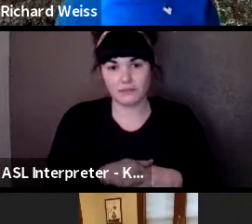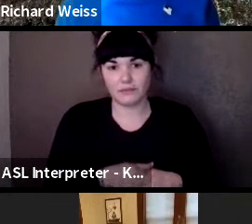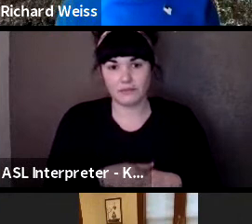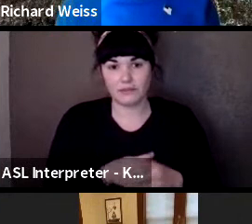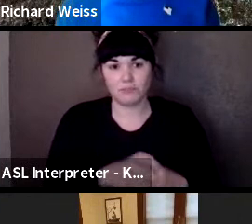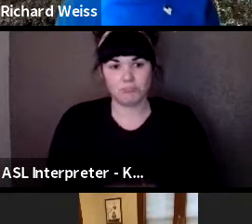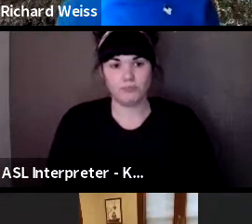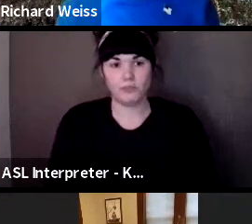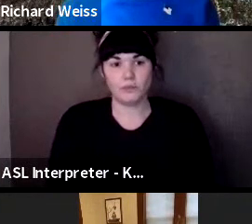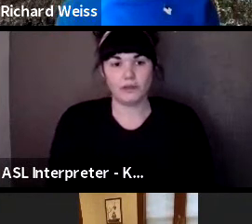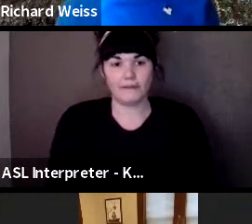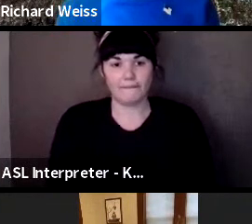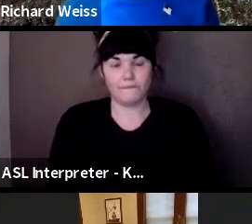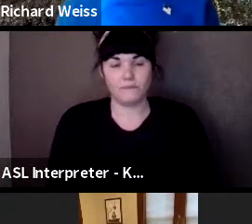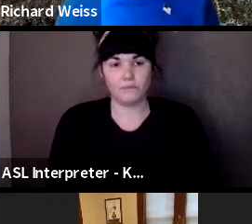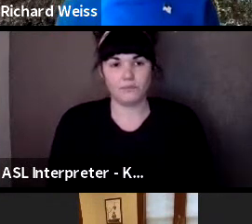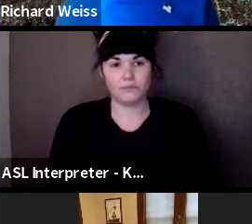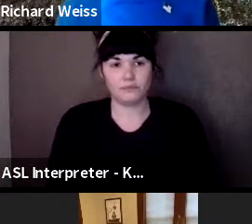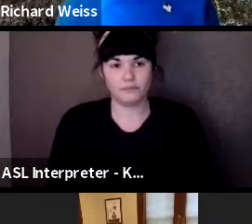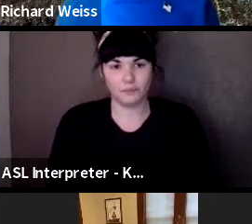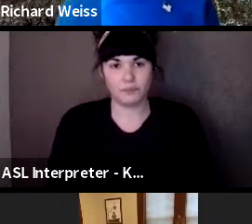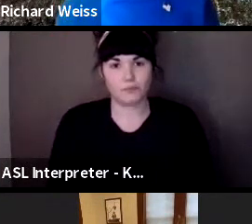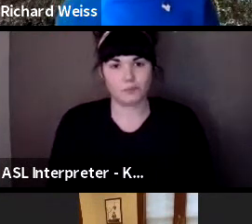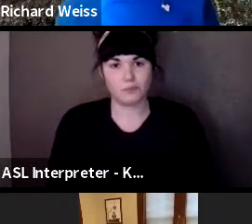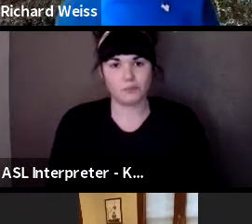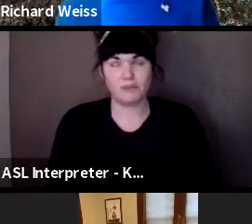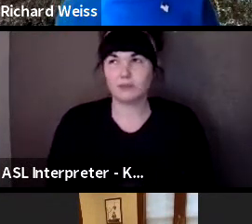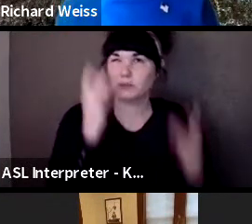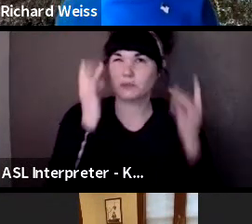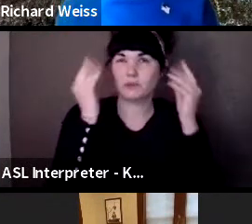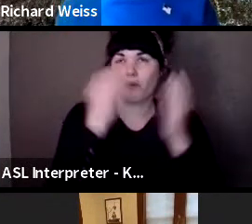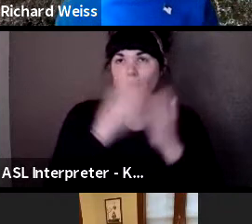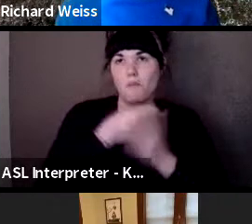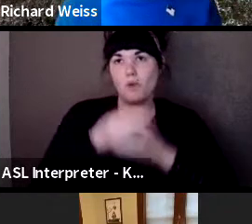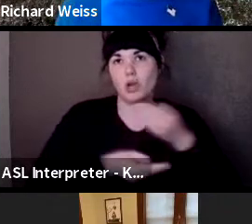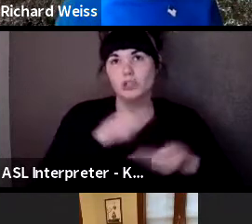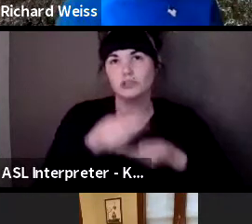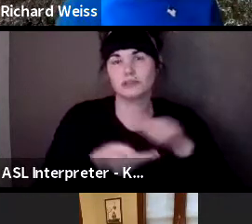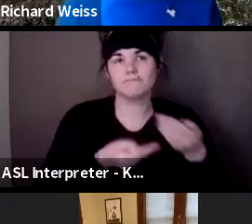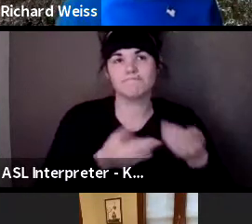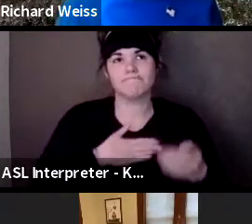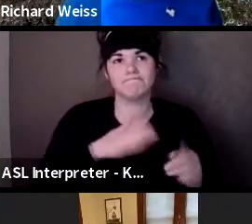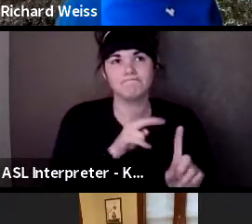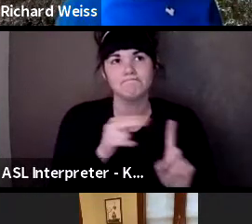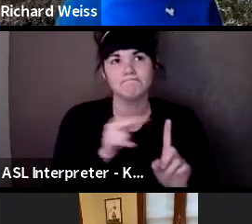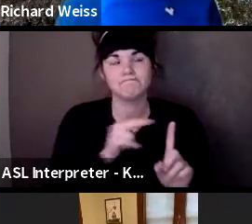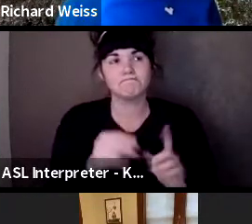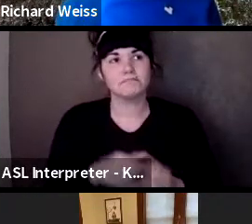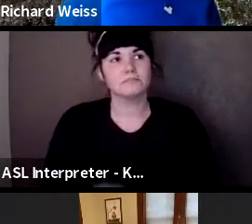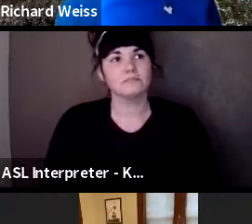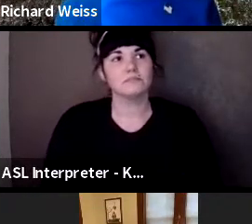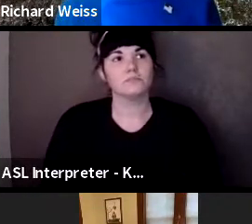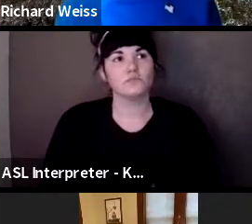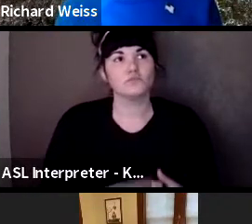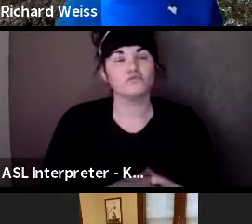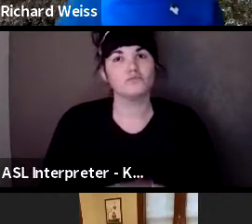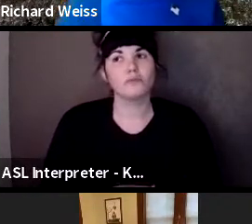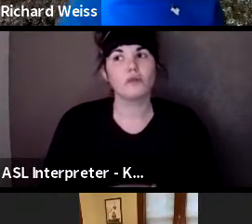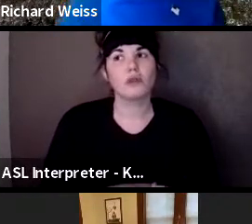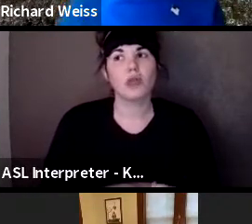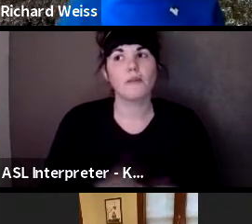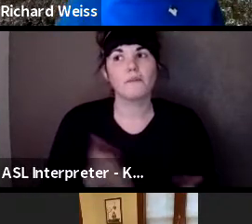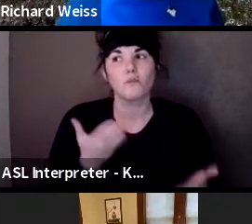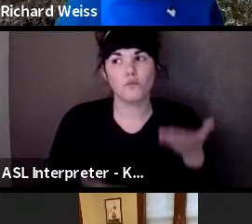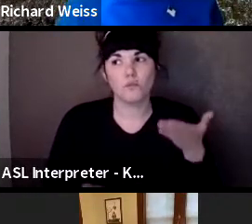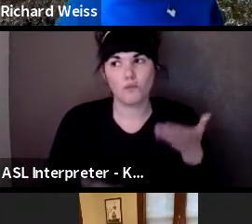And from a budgeting standpoint. And then probably the most important point of the three